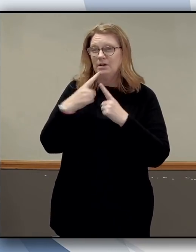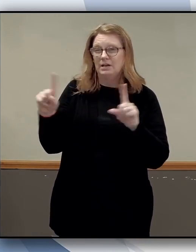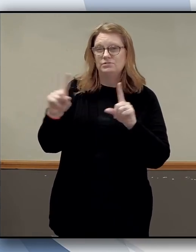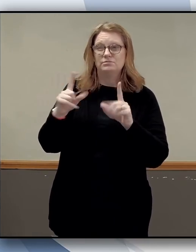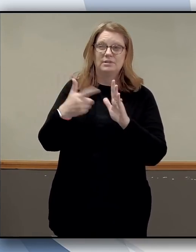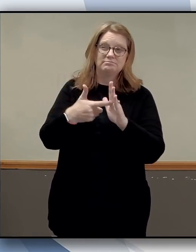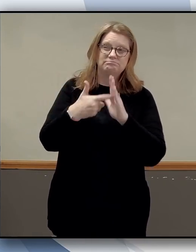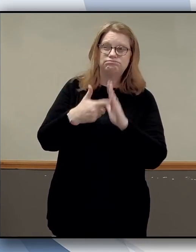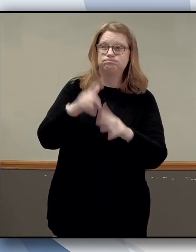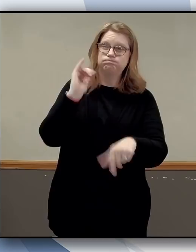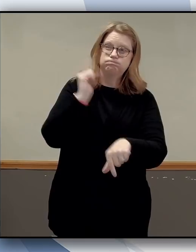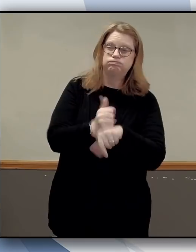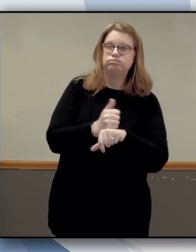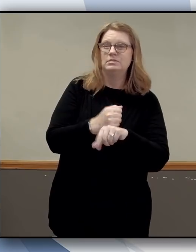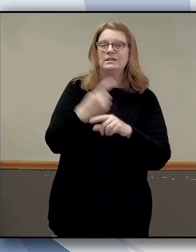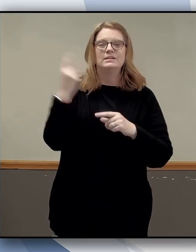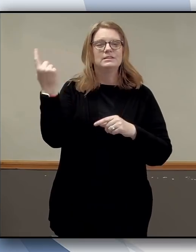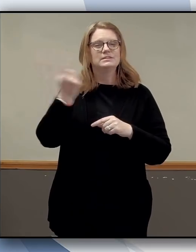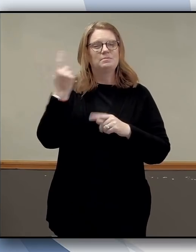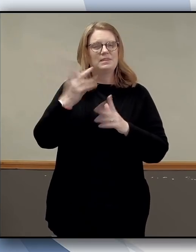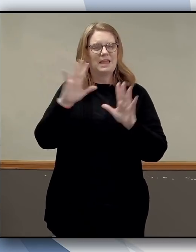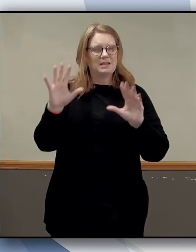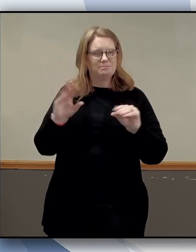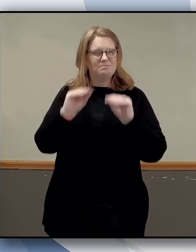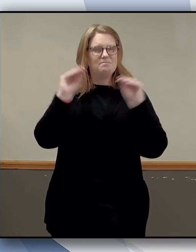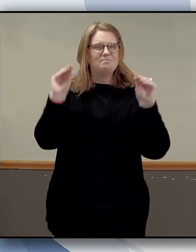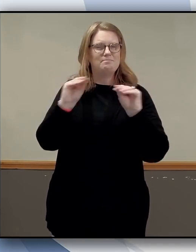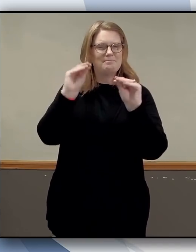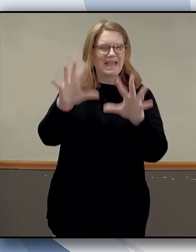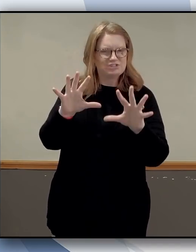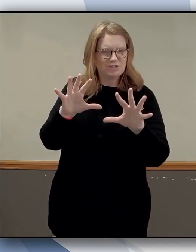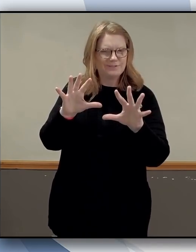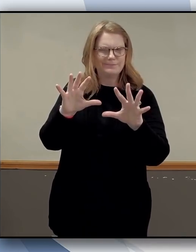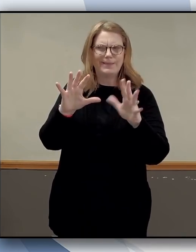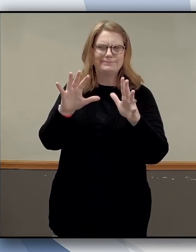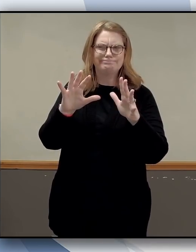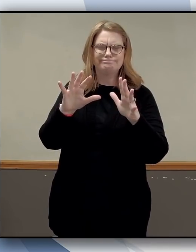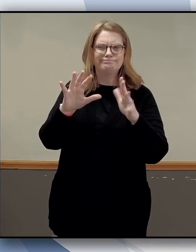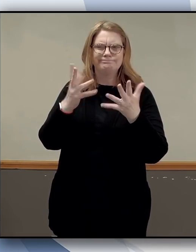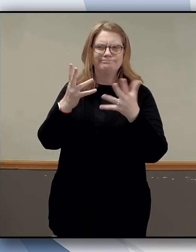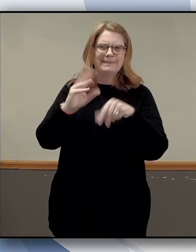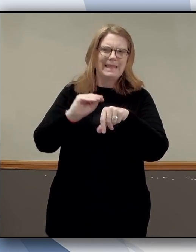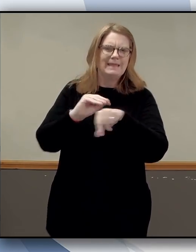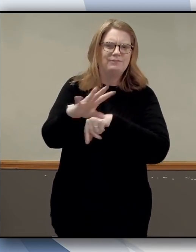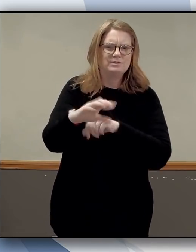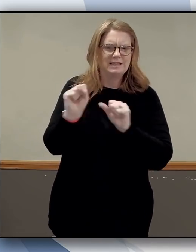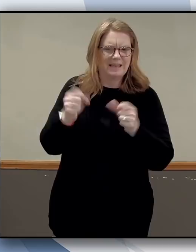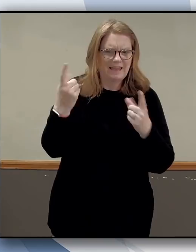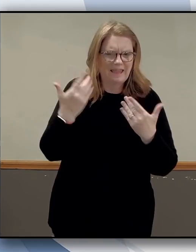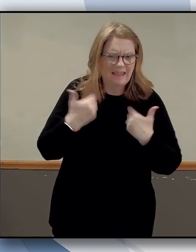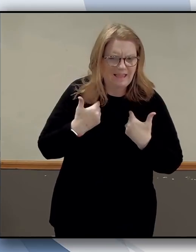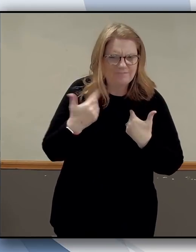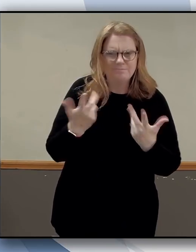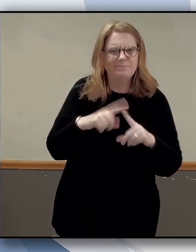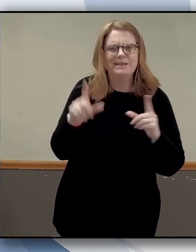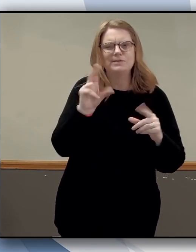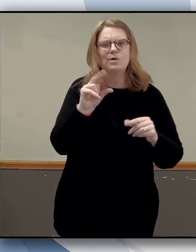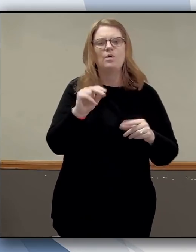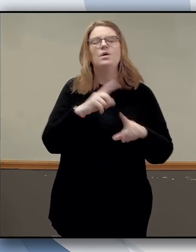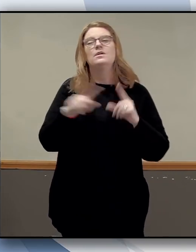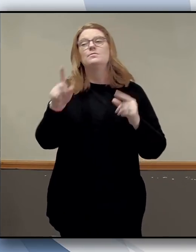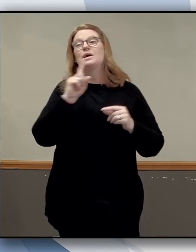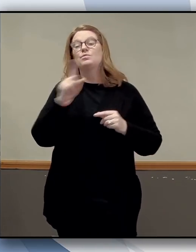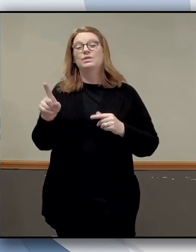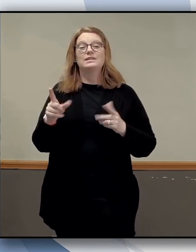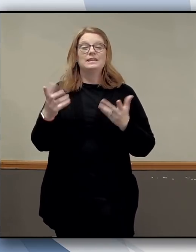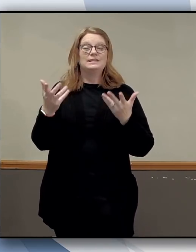kind of magic bullet that government holds. There's another side that believes that any actions related to serving the greater good of